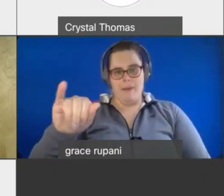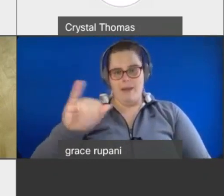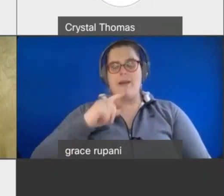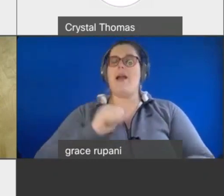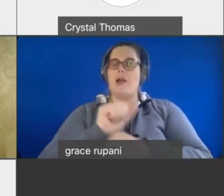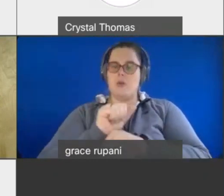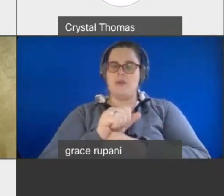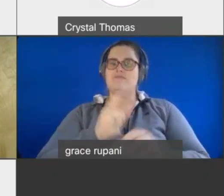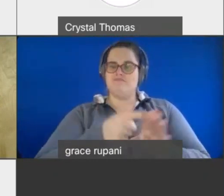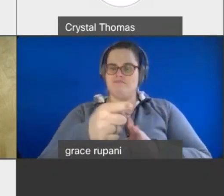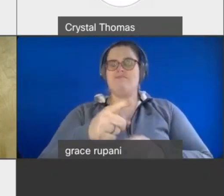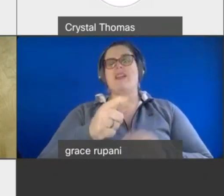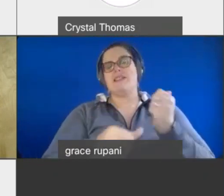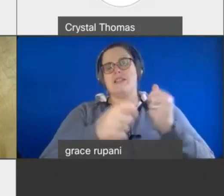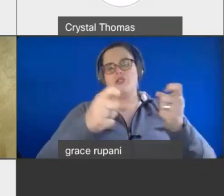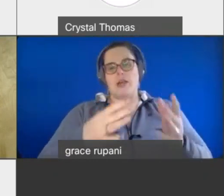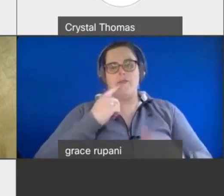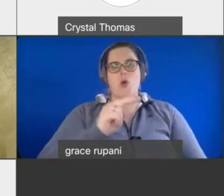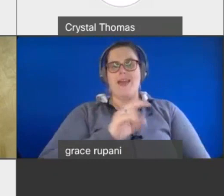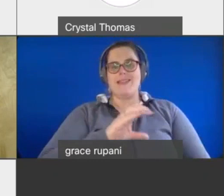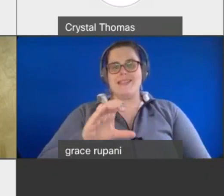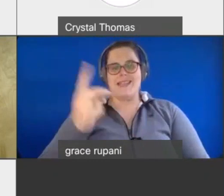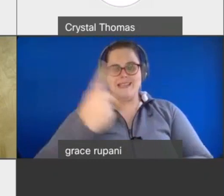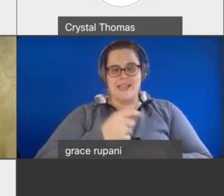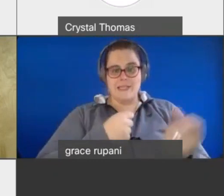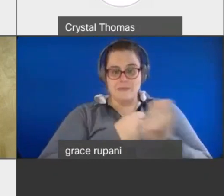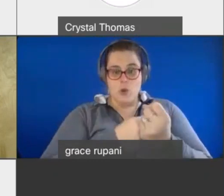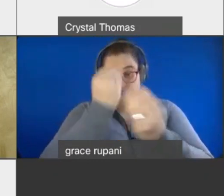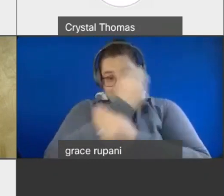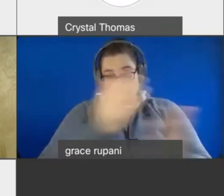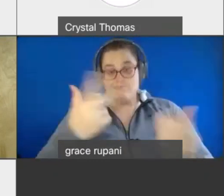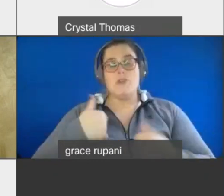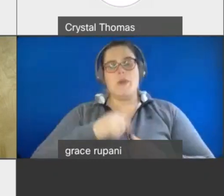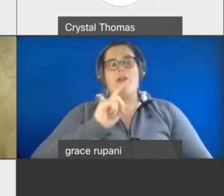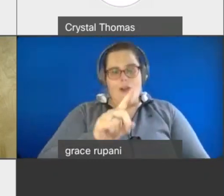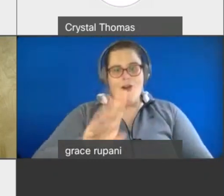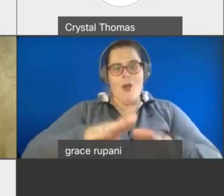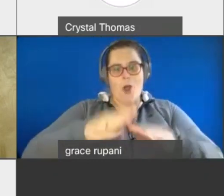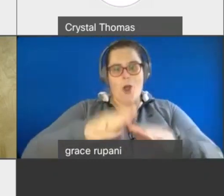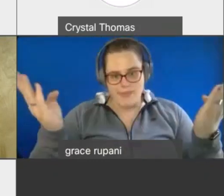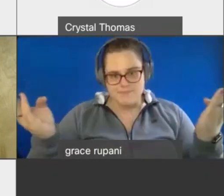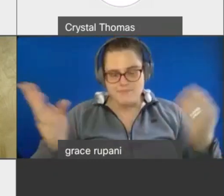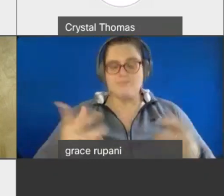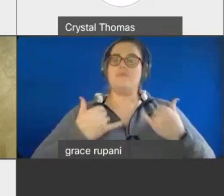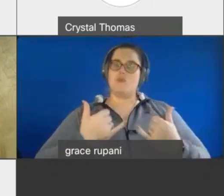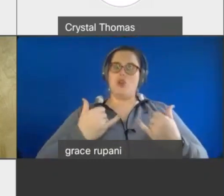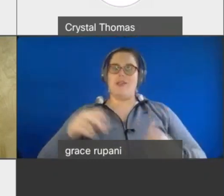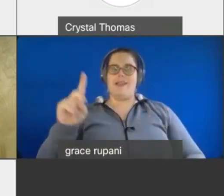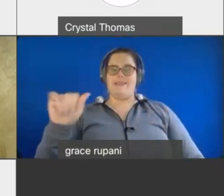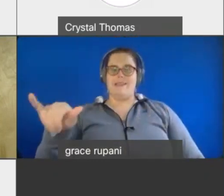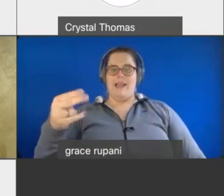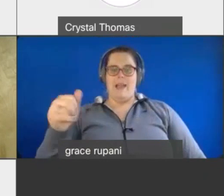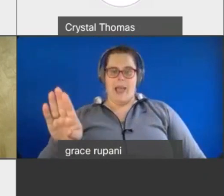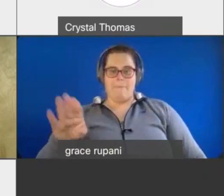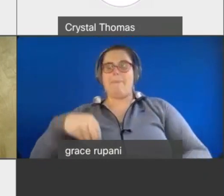Support. And we want to let you guys know that, yes, we are open. Currently, we're providing day habilitation. We're providing that in facility